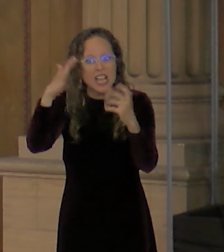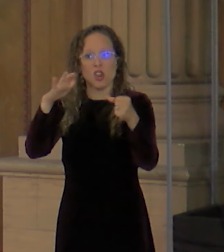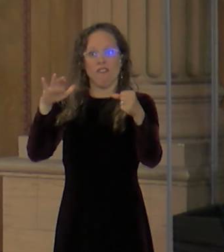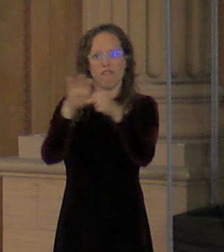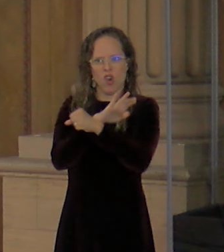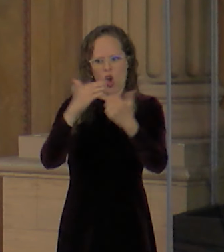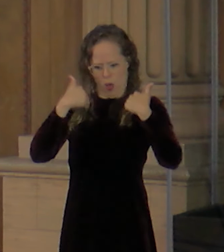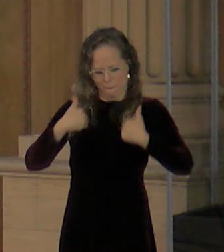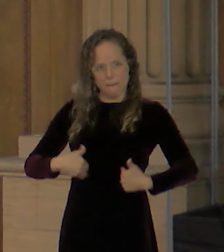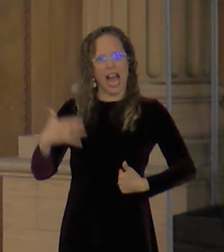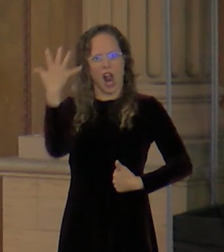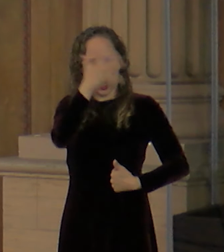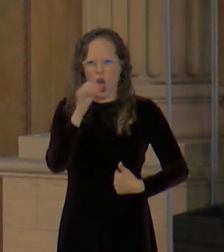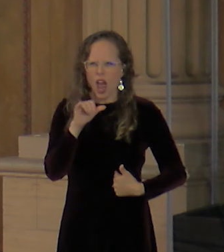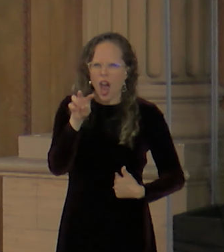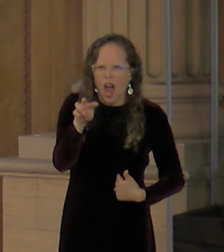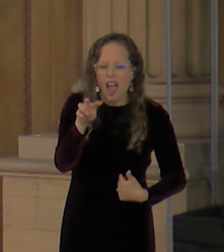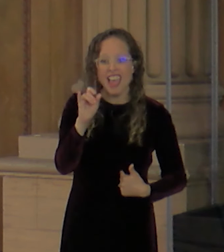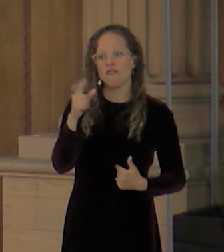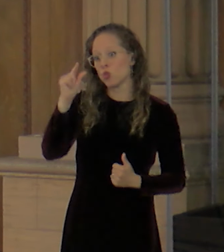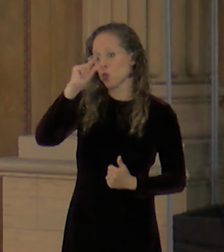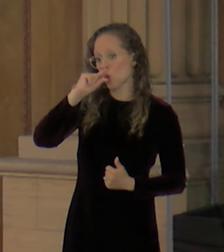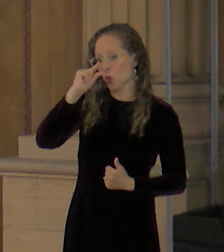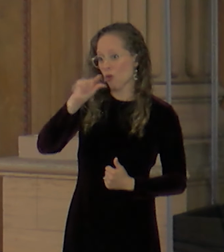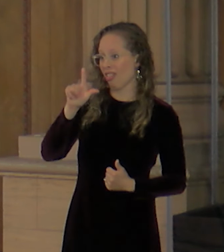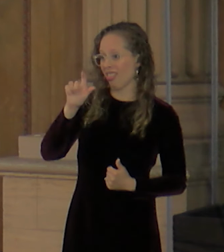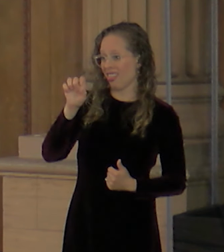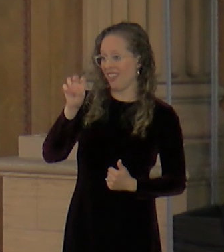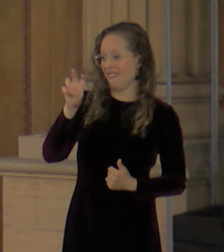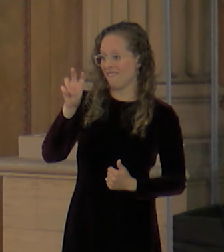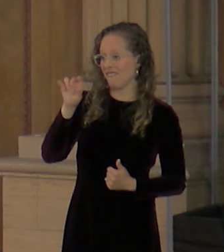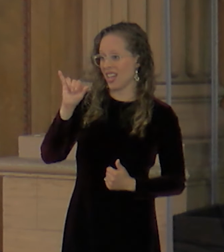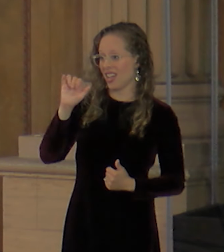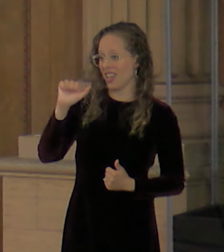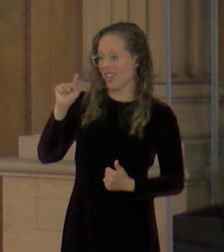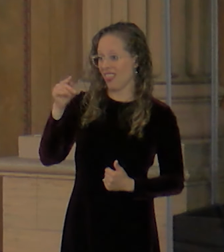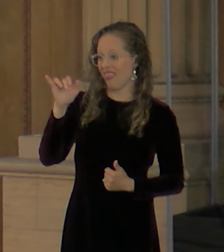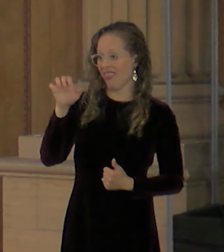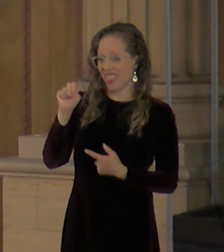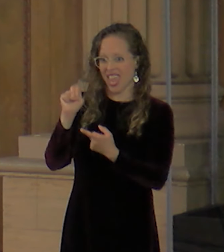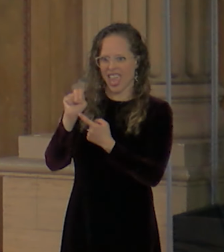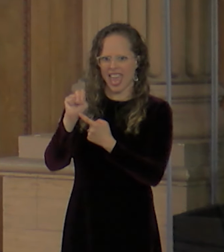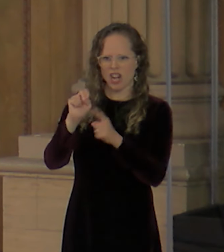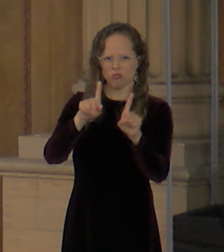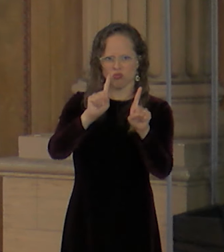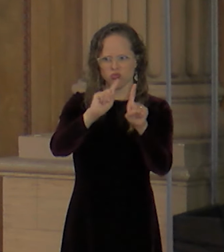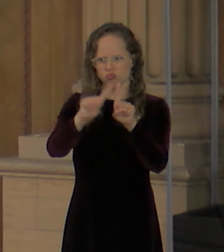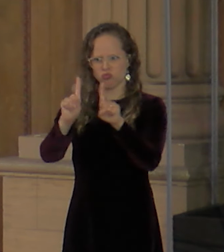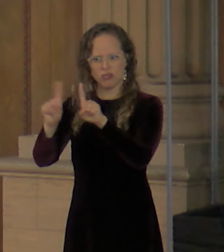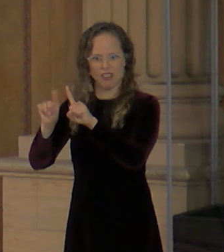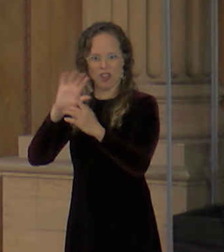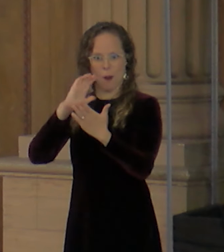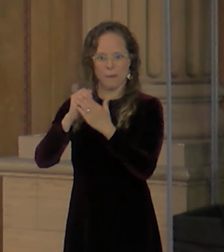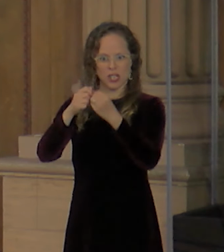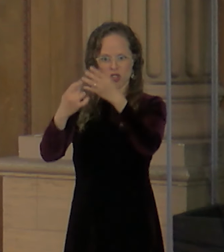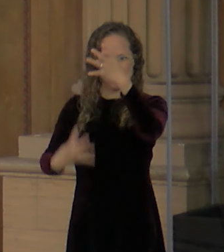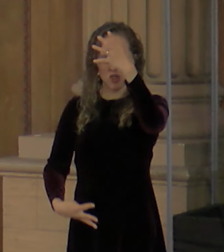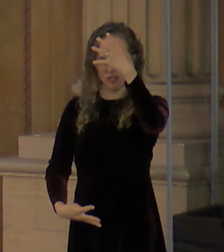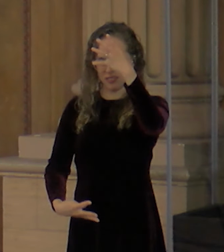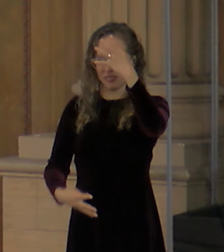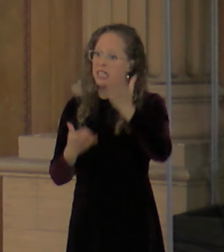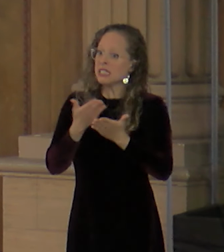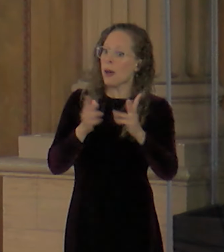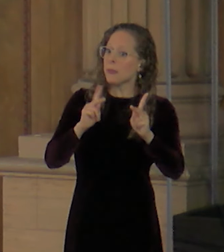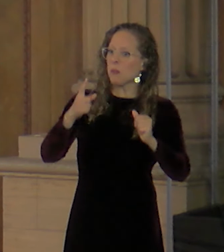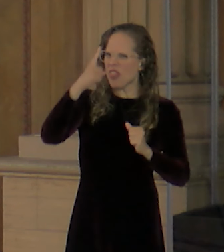Google pictures of Leviathan, there's actually a pretty wide range. And the range goes from like crocodiles, which some people think this Leviathan